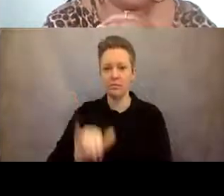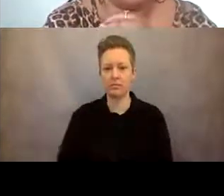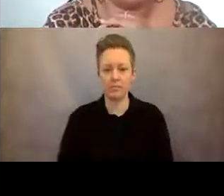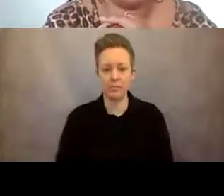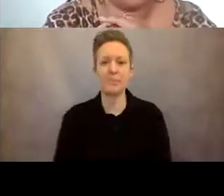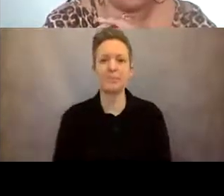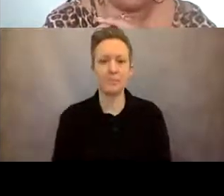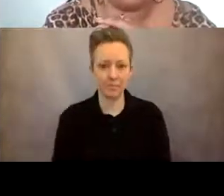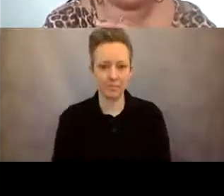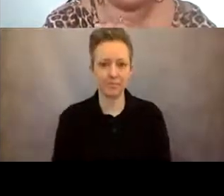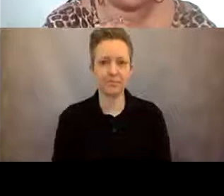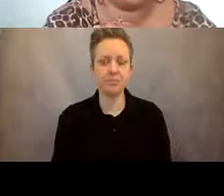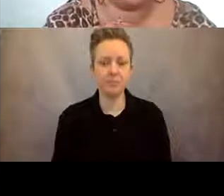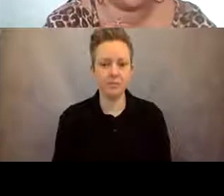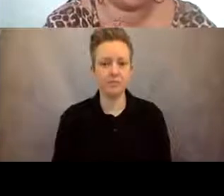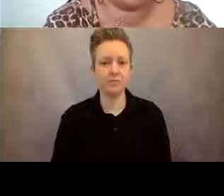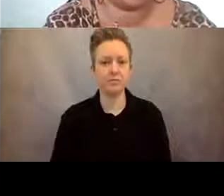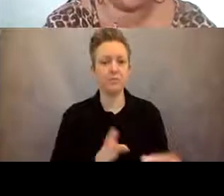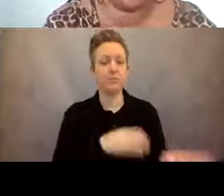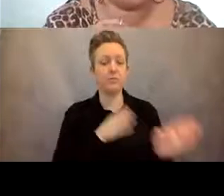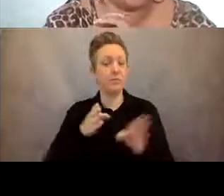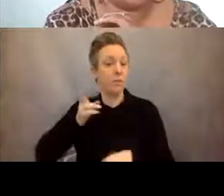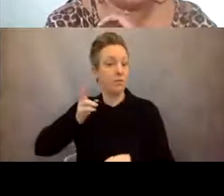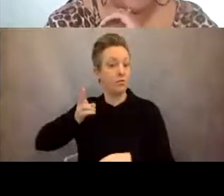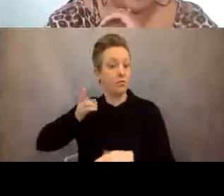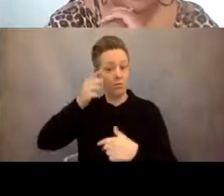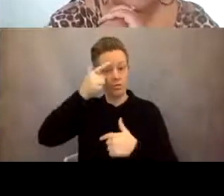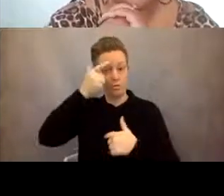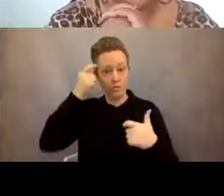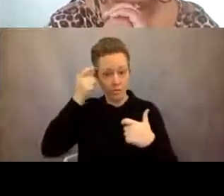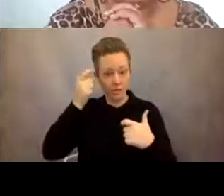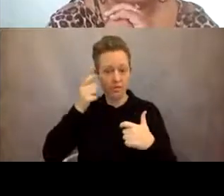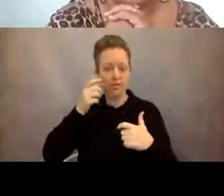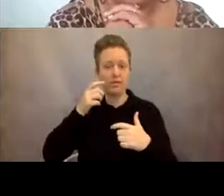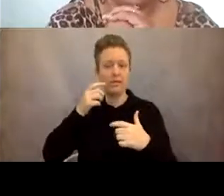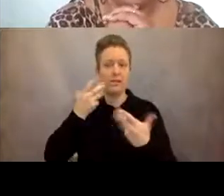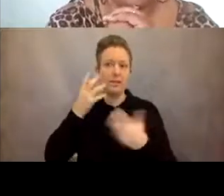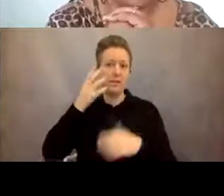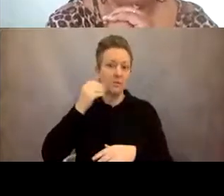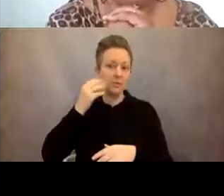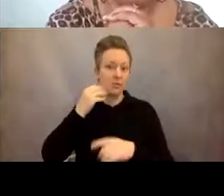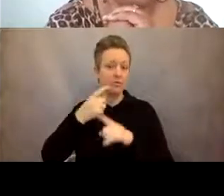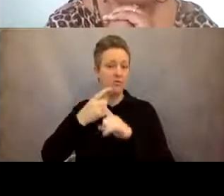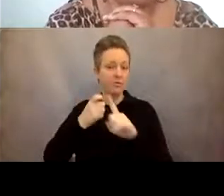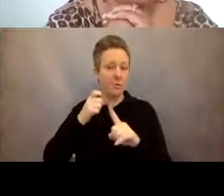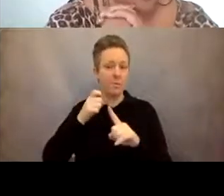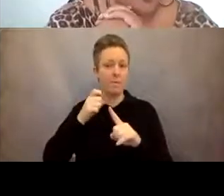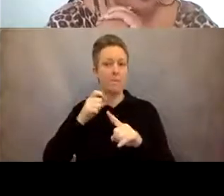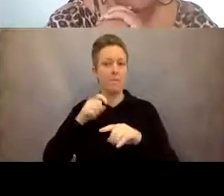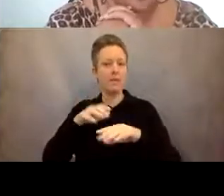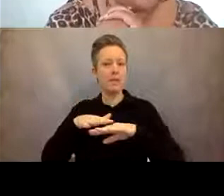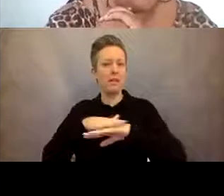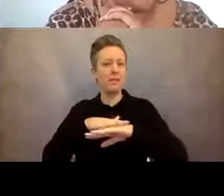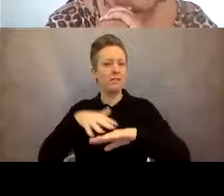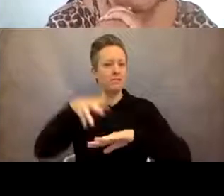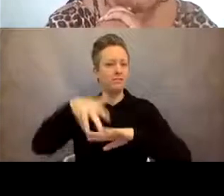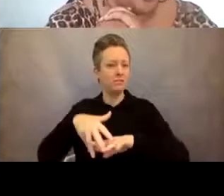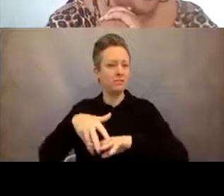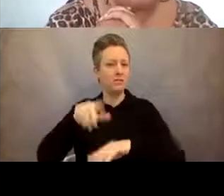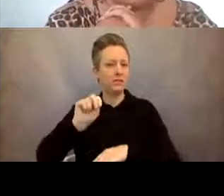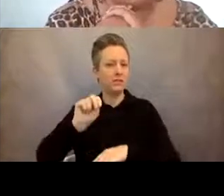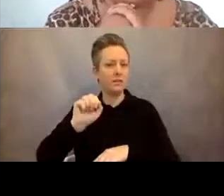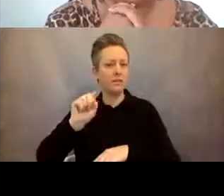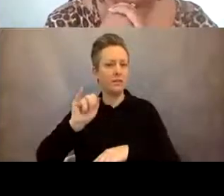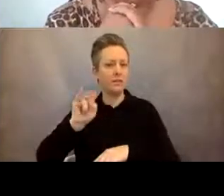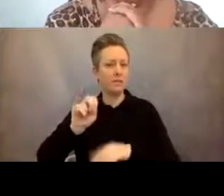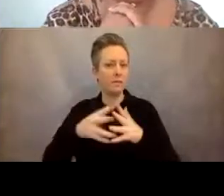Yep, so historical and generational trauma experienced by Native Americans, absolutely. When we think about forced relocation of any